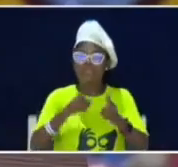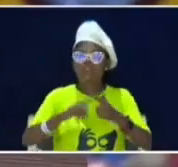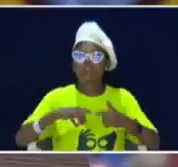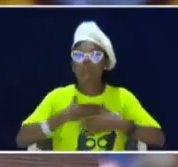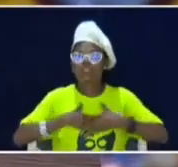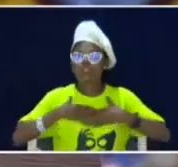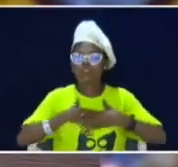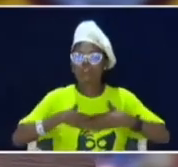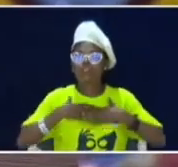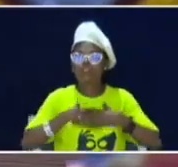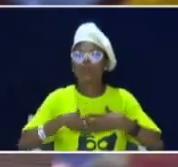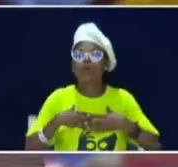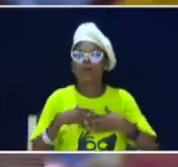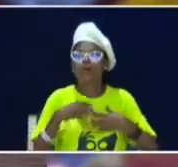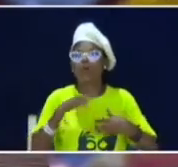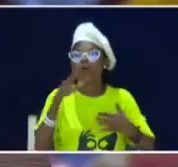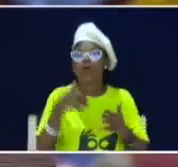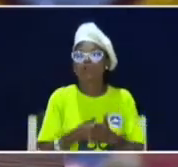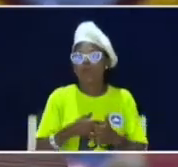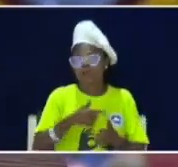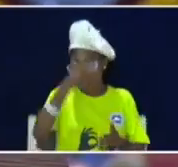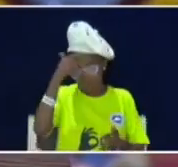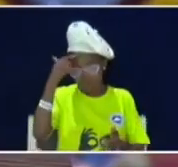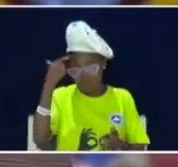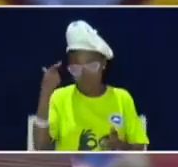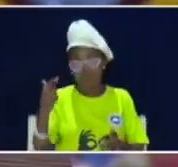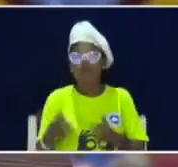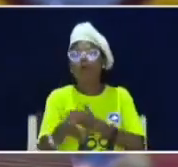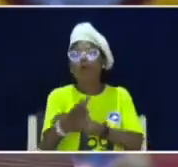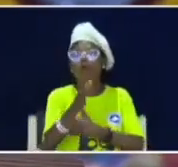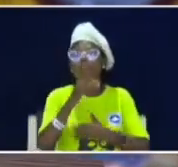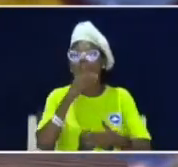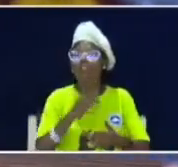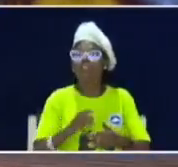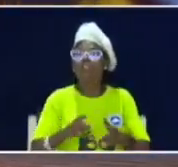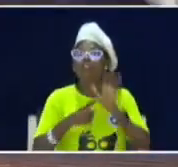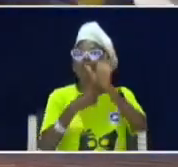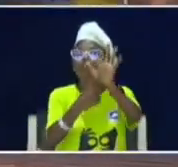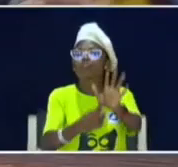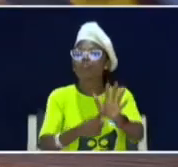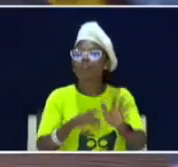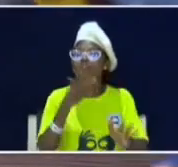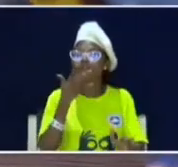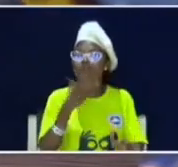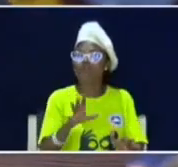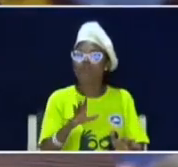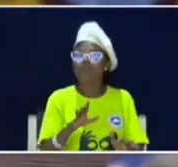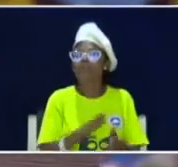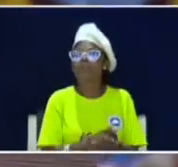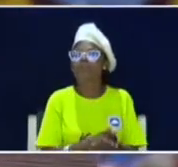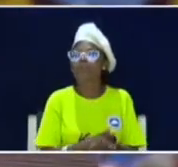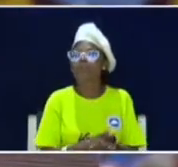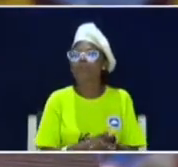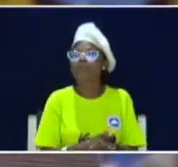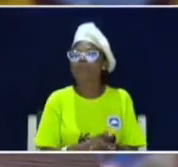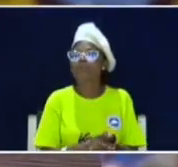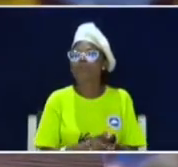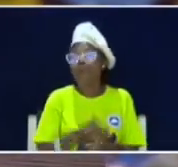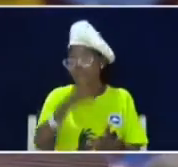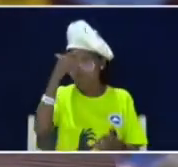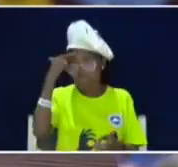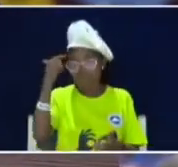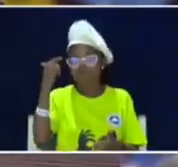Why? Because God the Father is showing you favor and ease. And then men are also showing you ease. Because